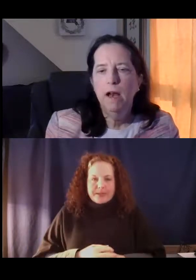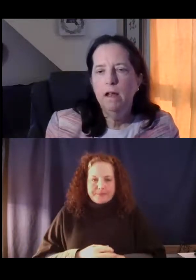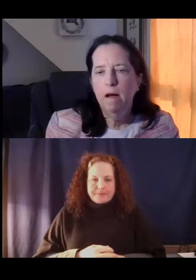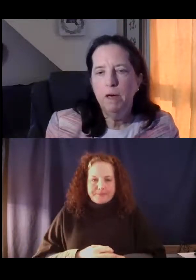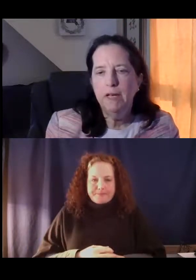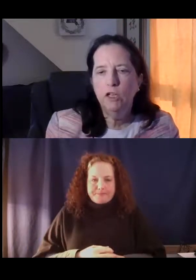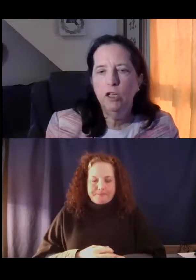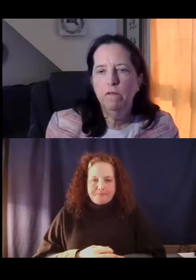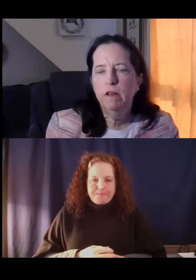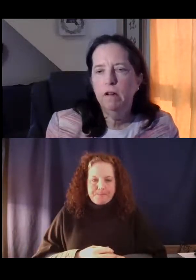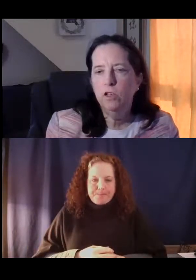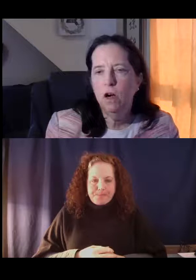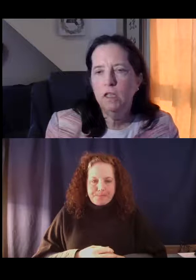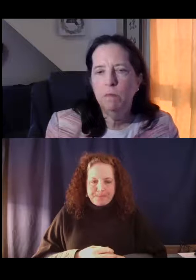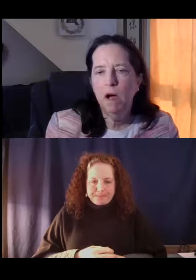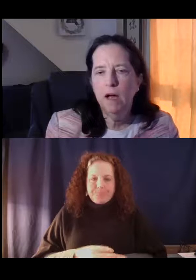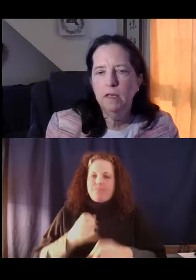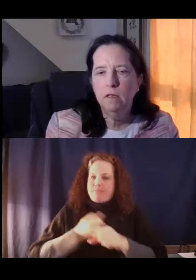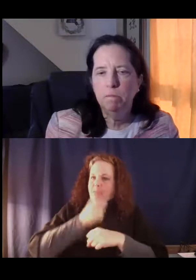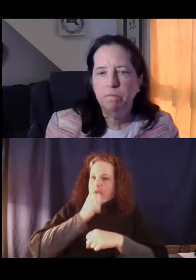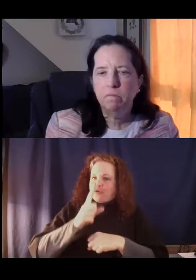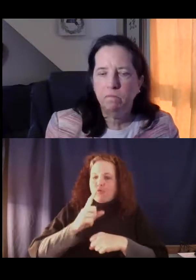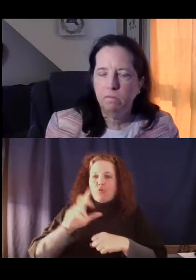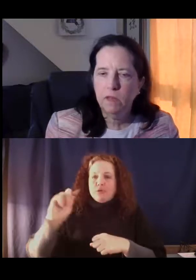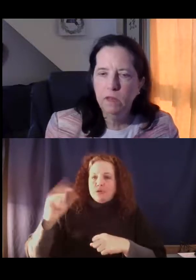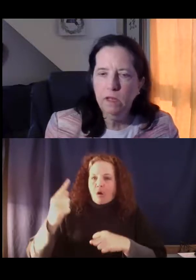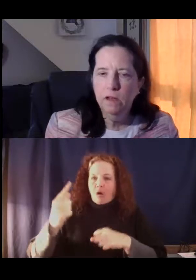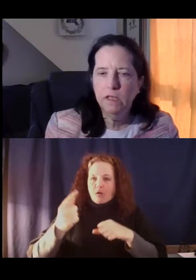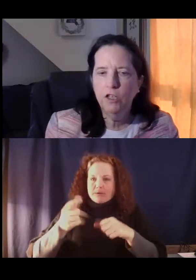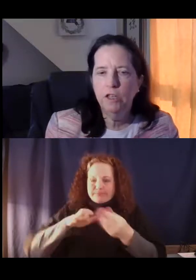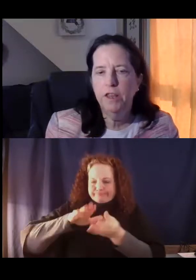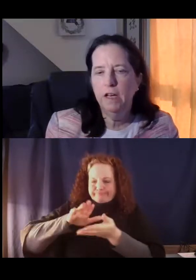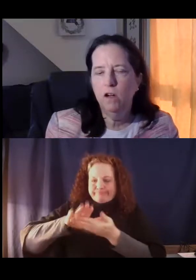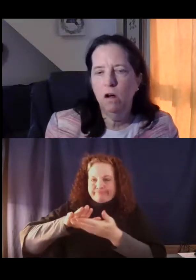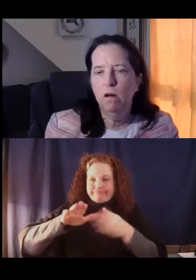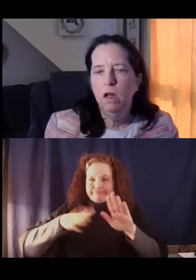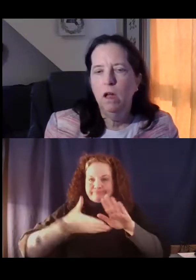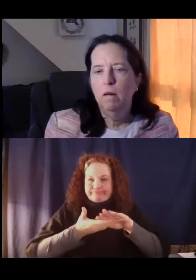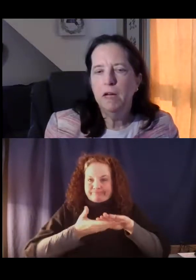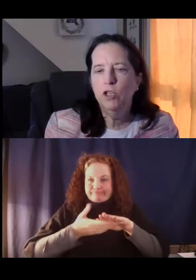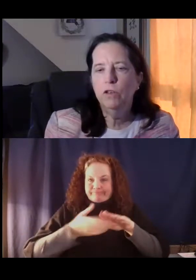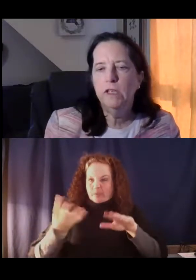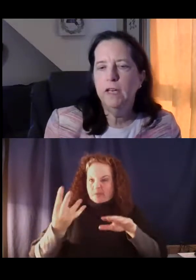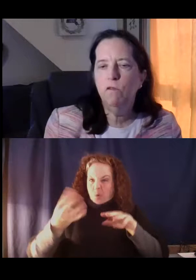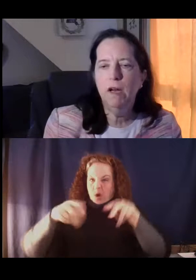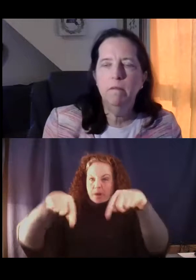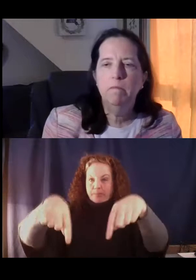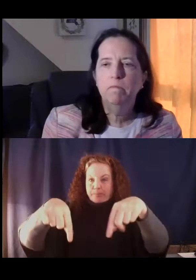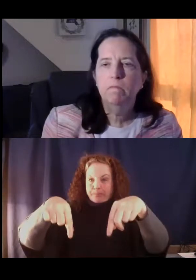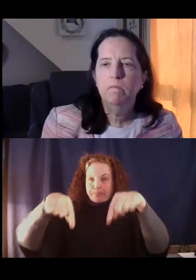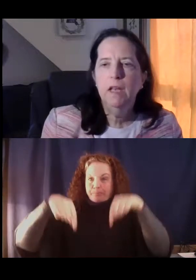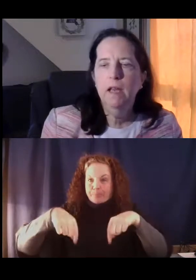You want to have protection for the dog's paws. There's such a thing called Musher's